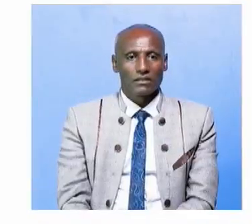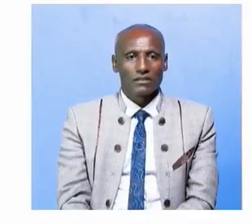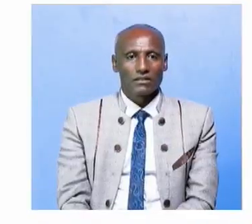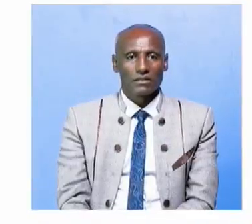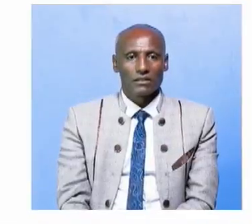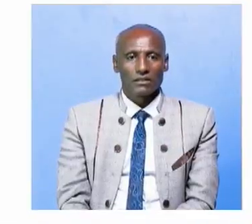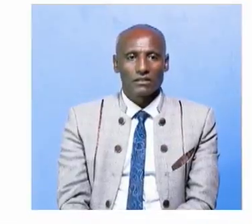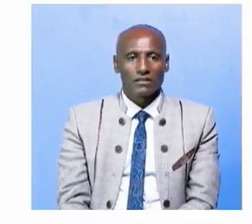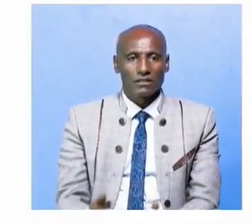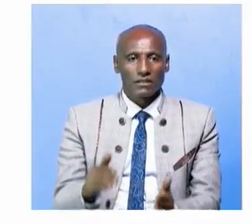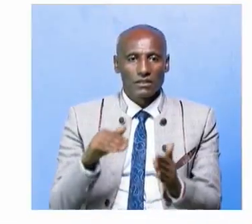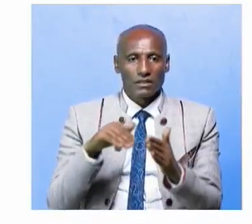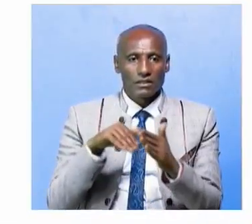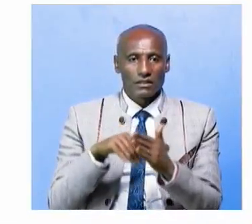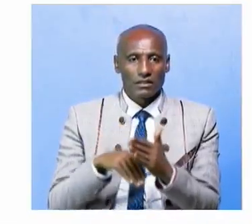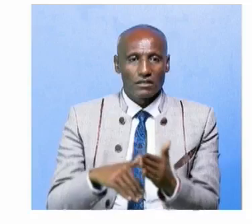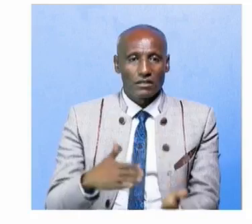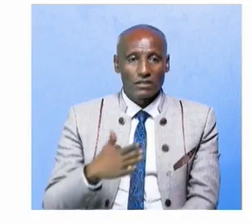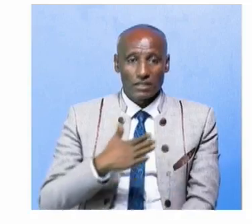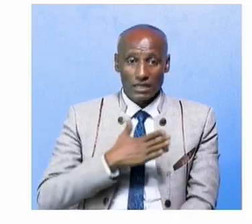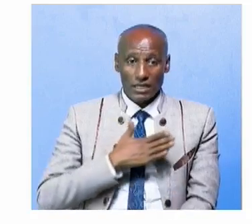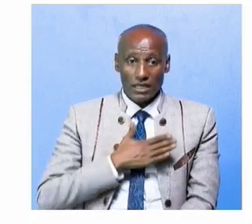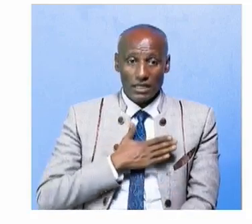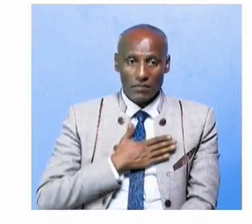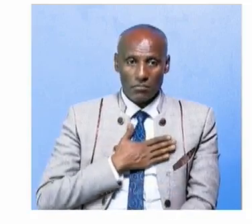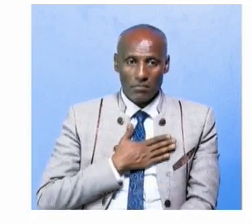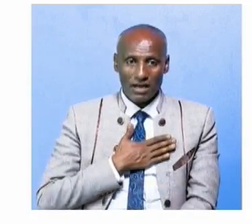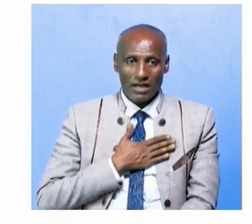in my opinion,